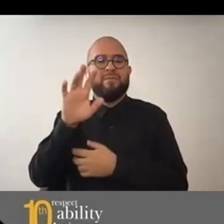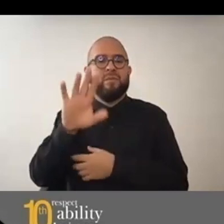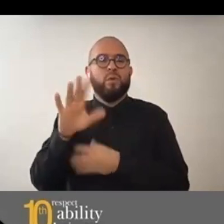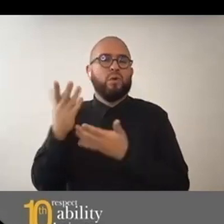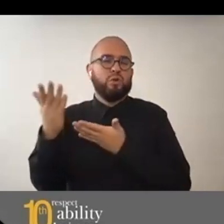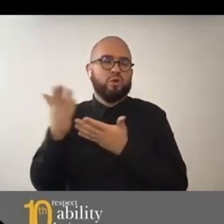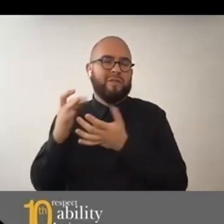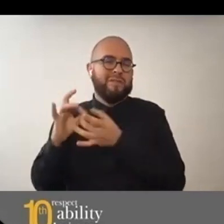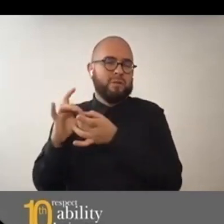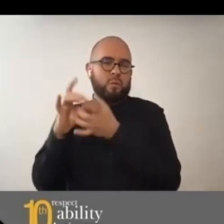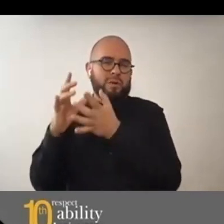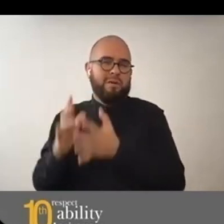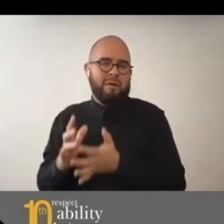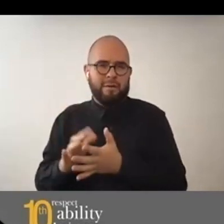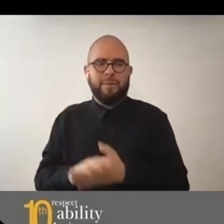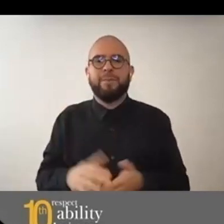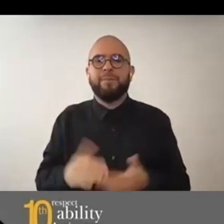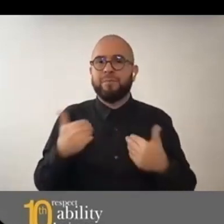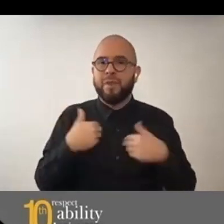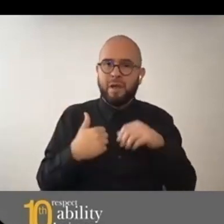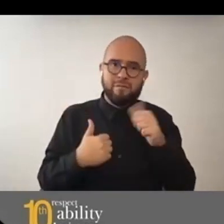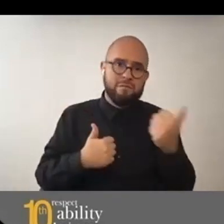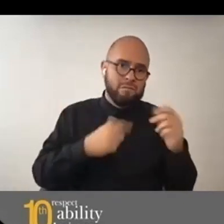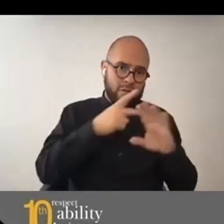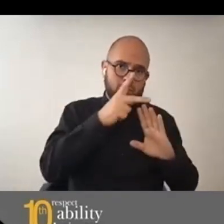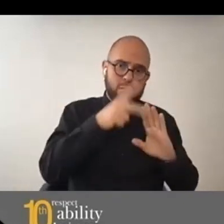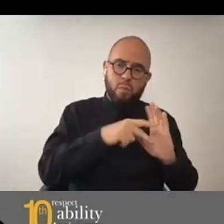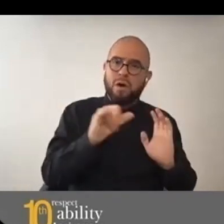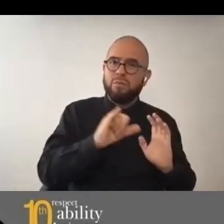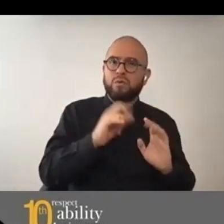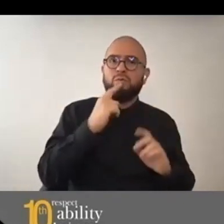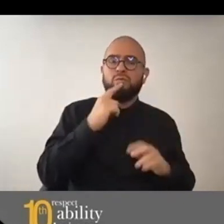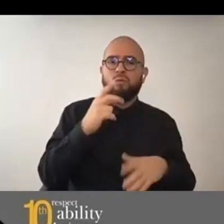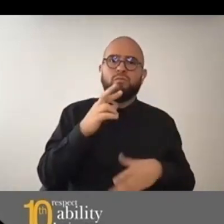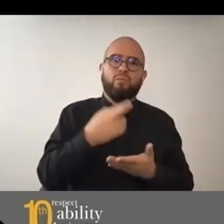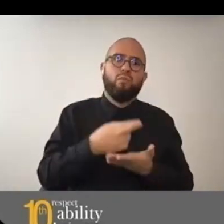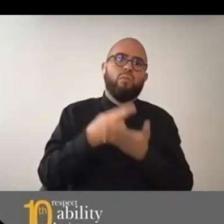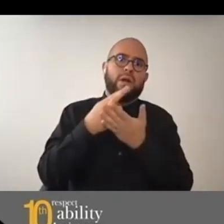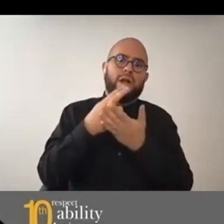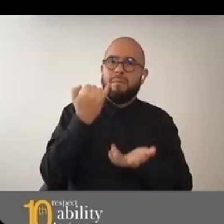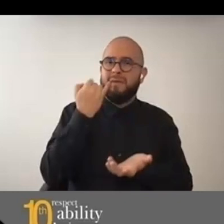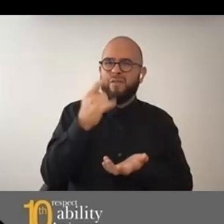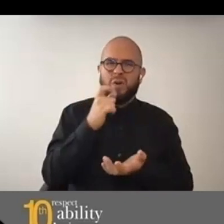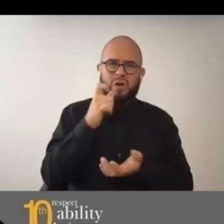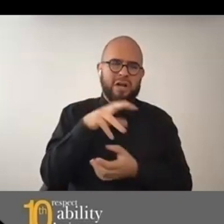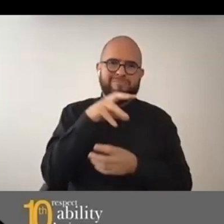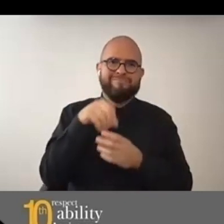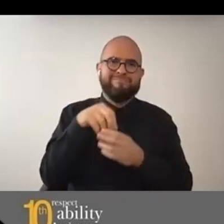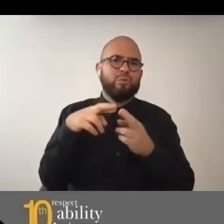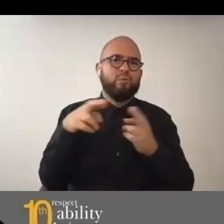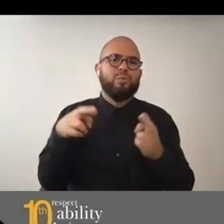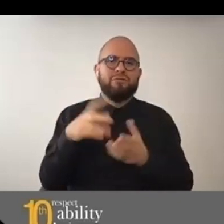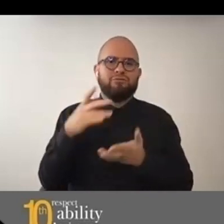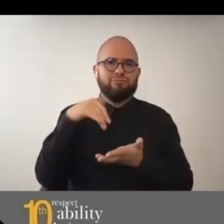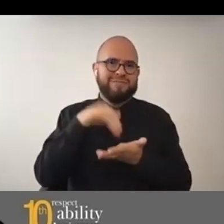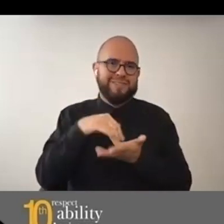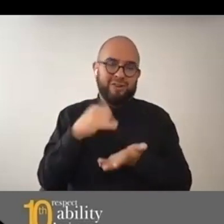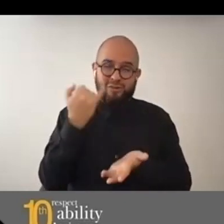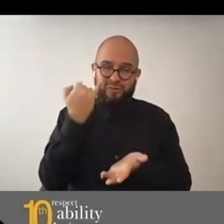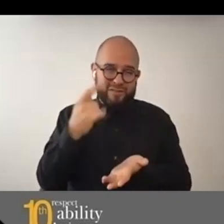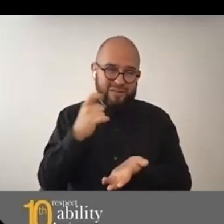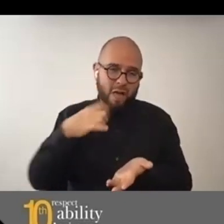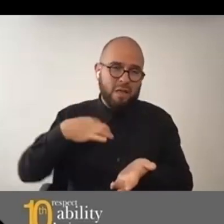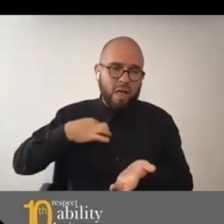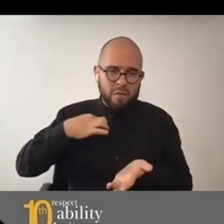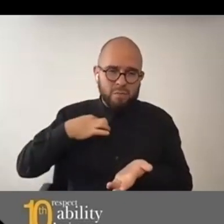are other programs through the Department of Rehabilitation for people who are not regional center eligible. But now we'll flip over